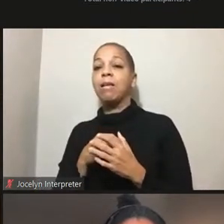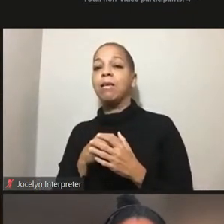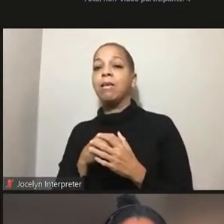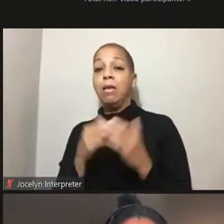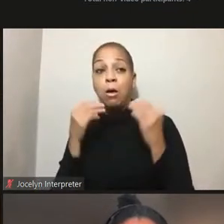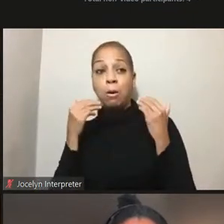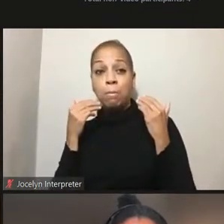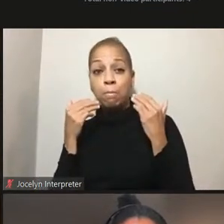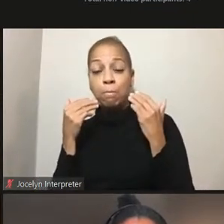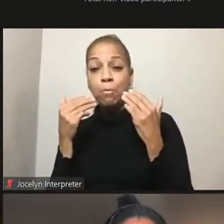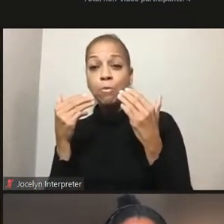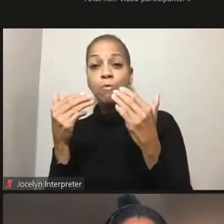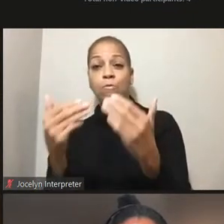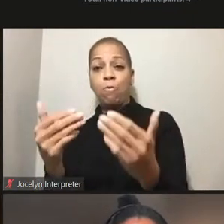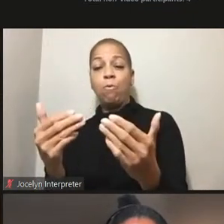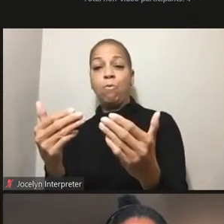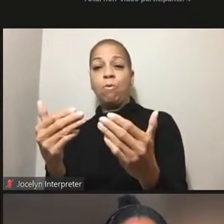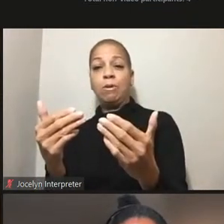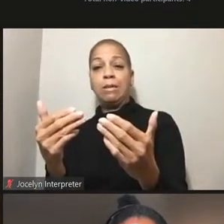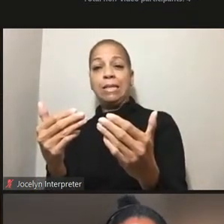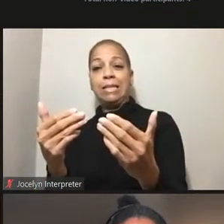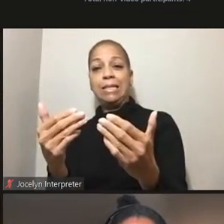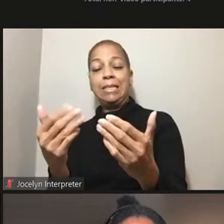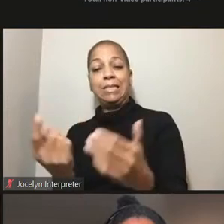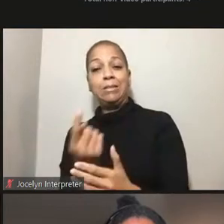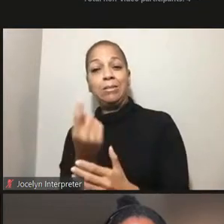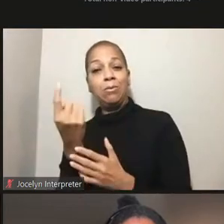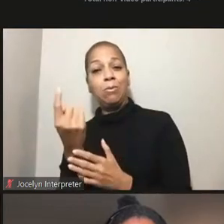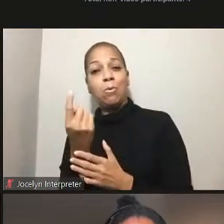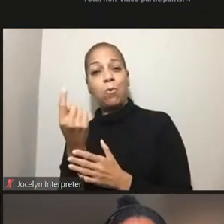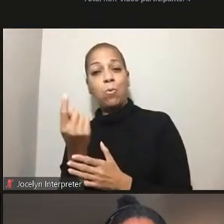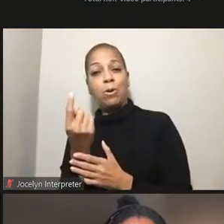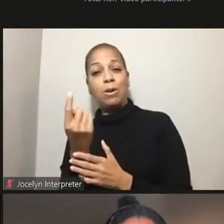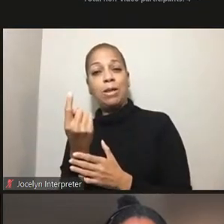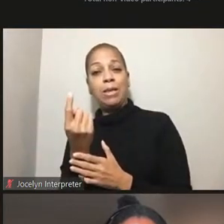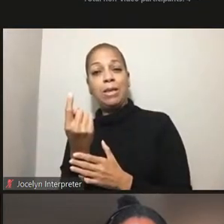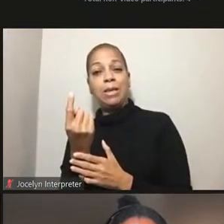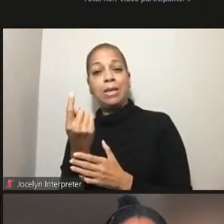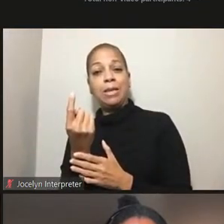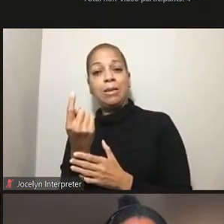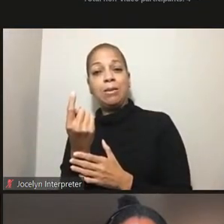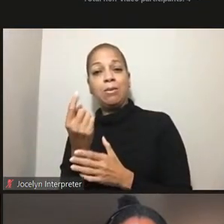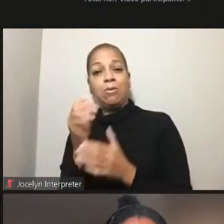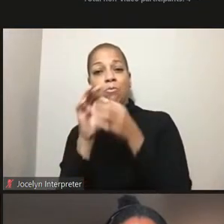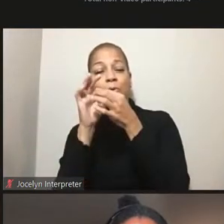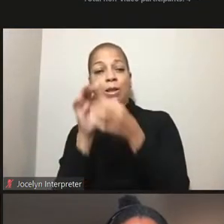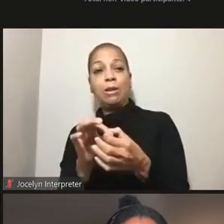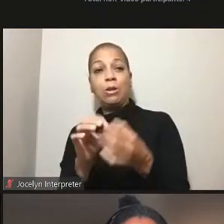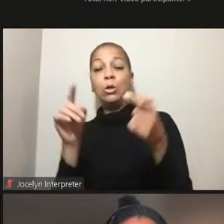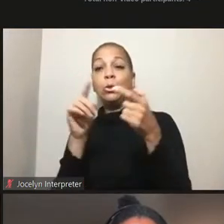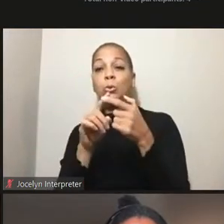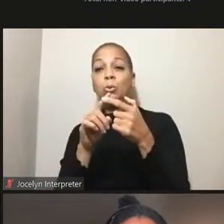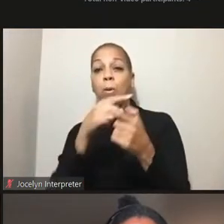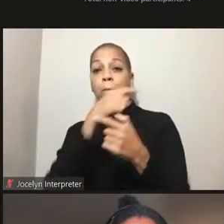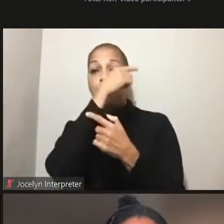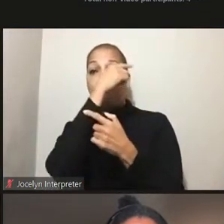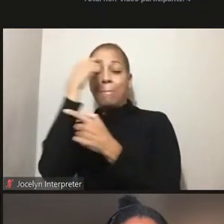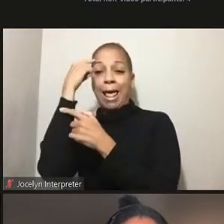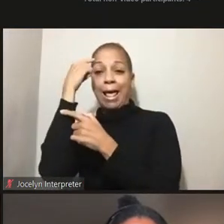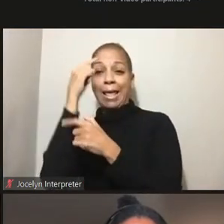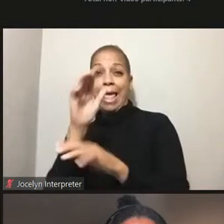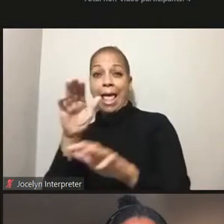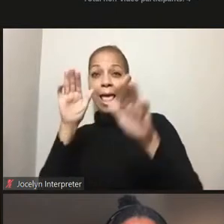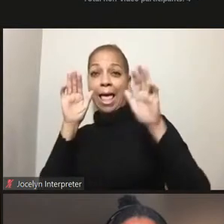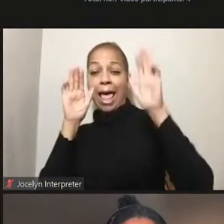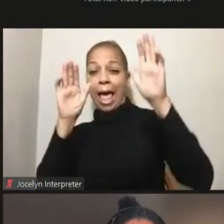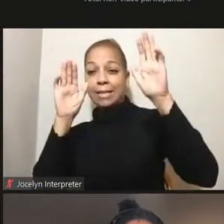in my practice, it's only going to be about Black excellence. And